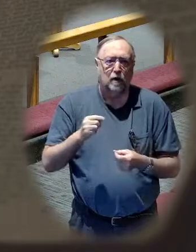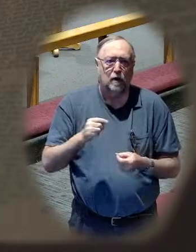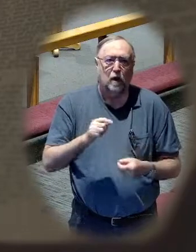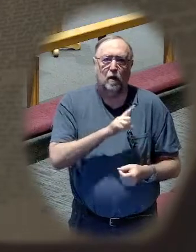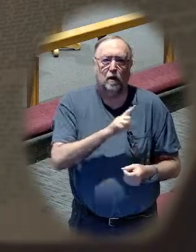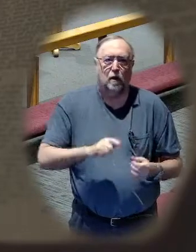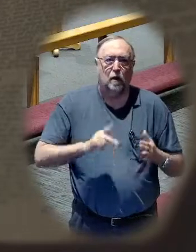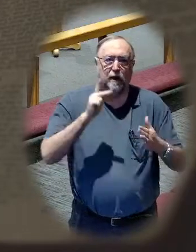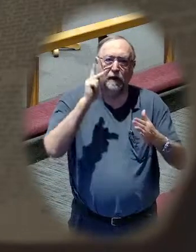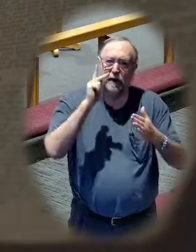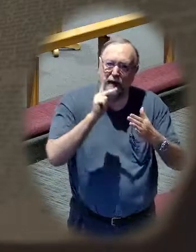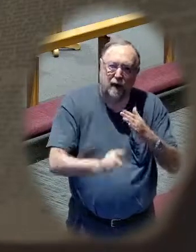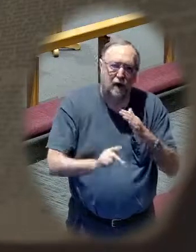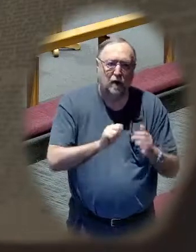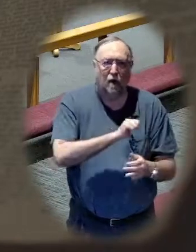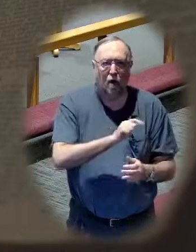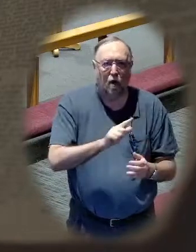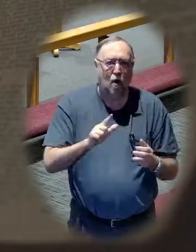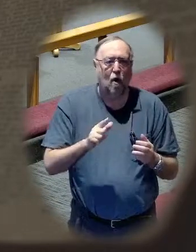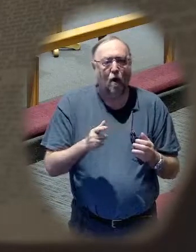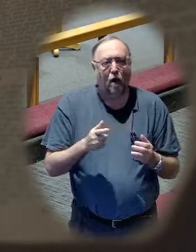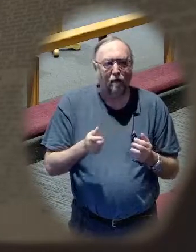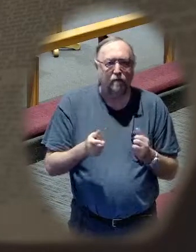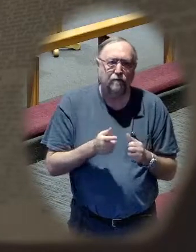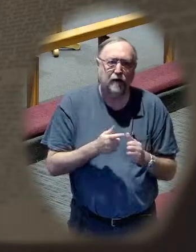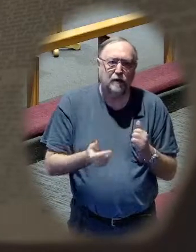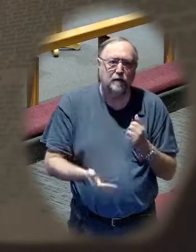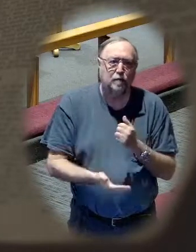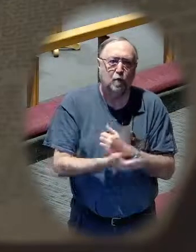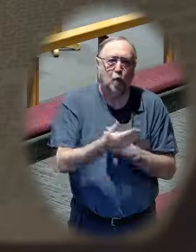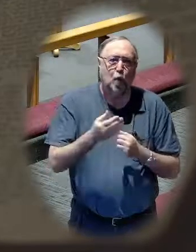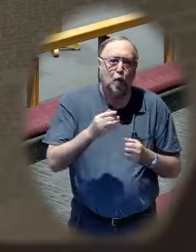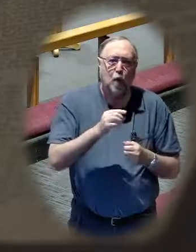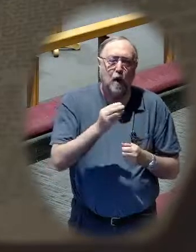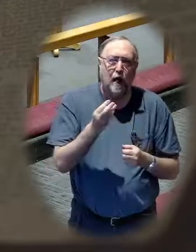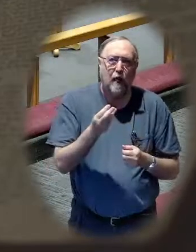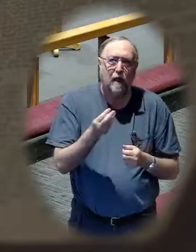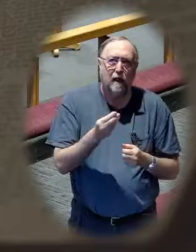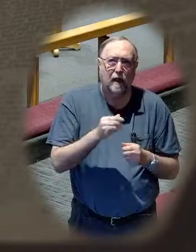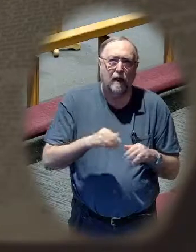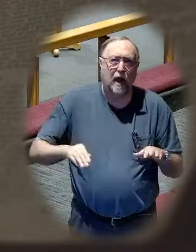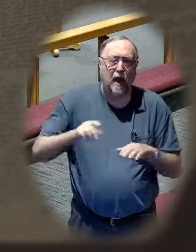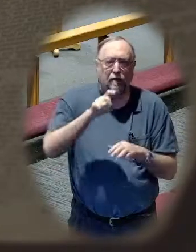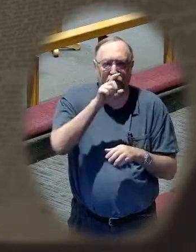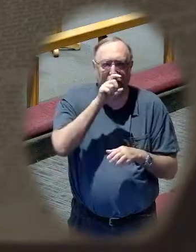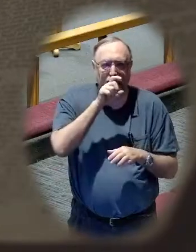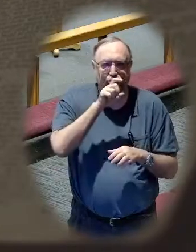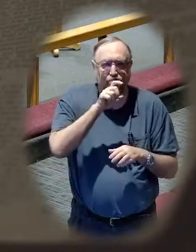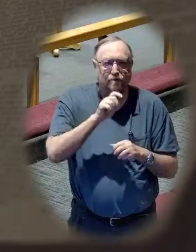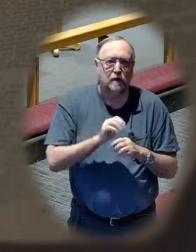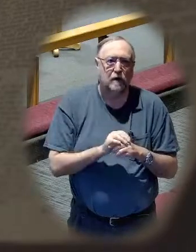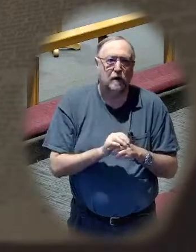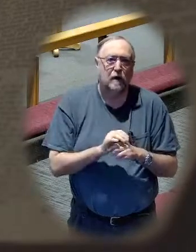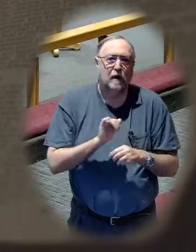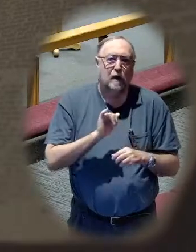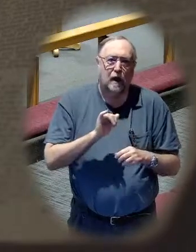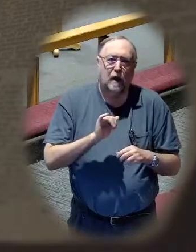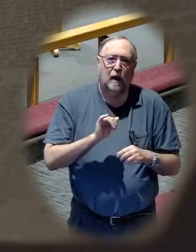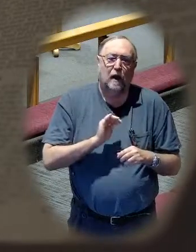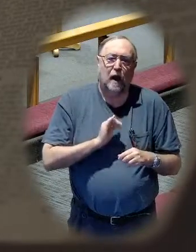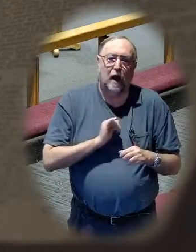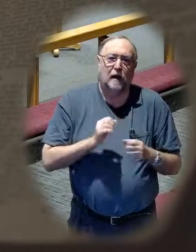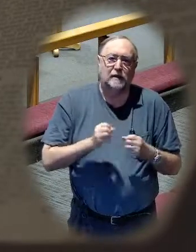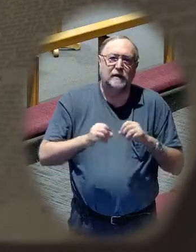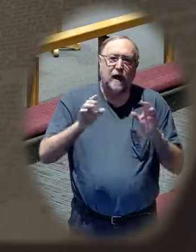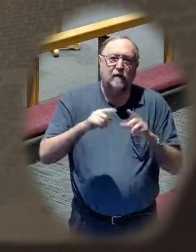the firstborn of men and the firstborn of animals. Therefore, I sacrifice to the Lord all